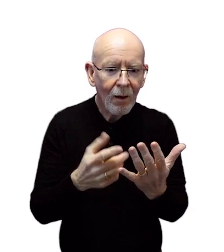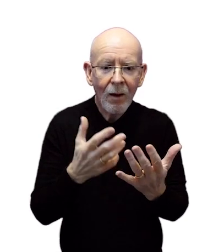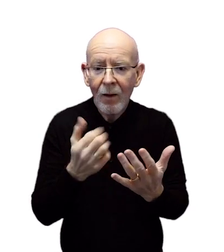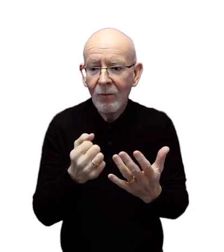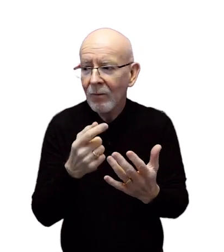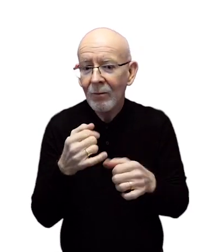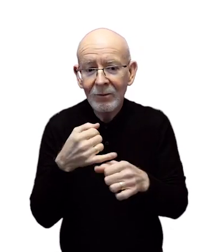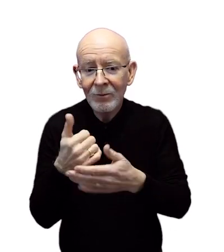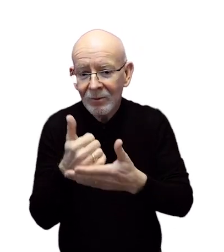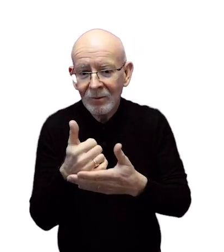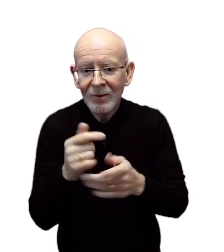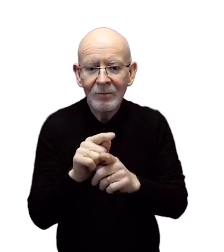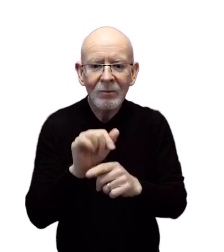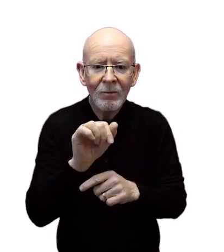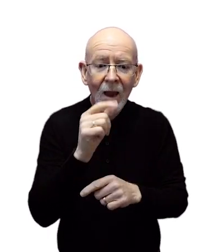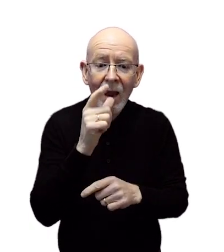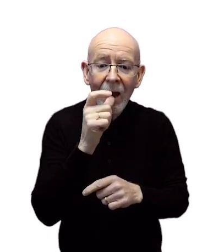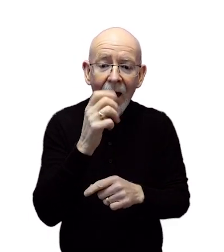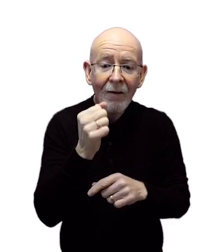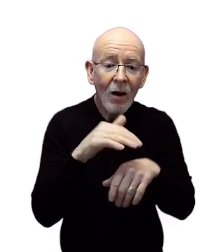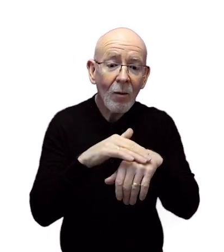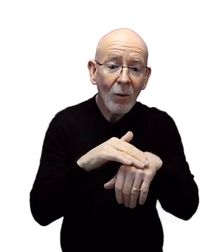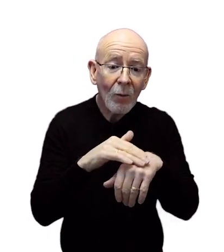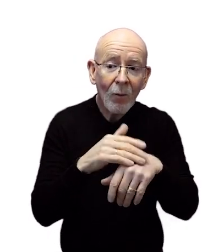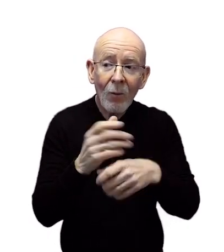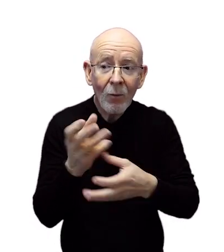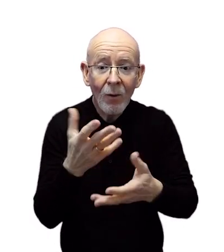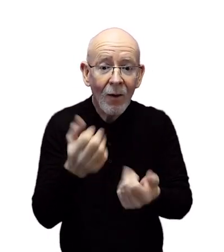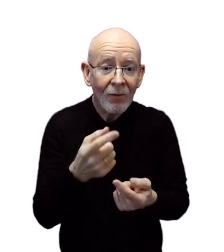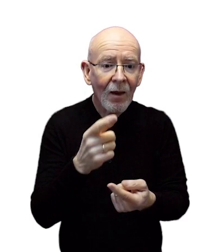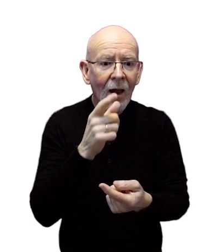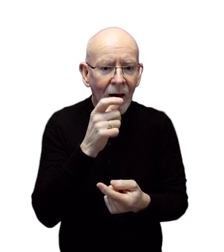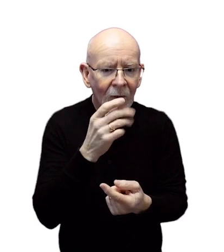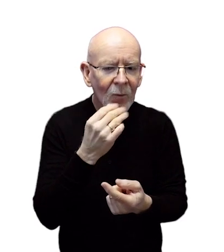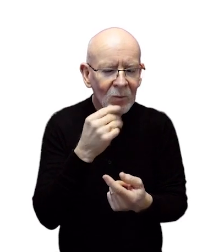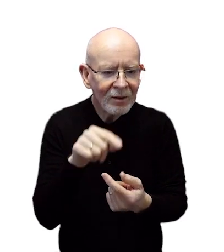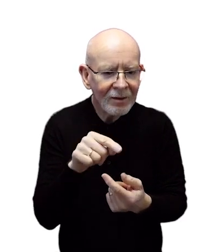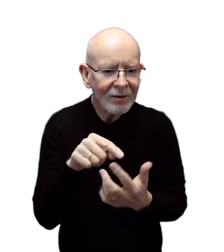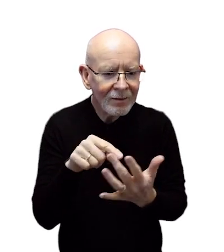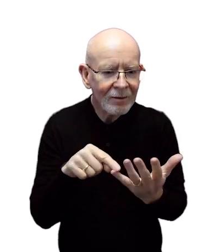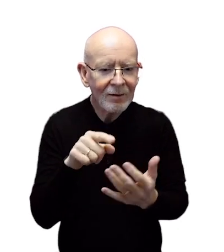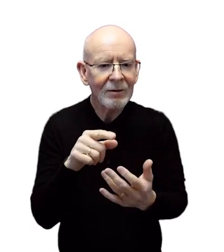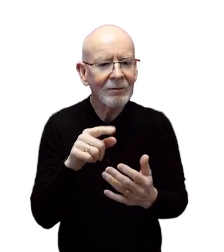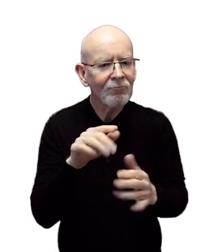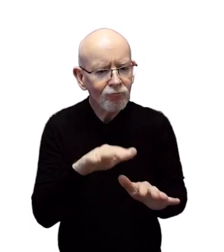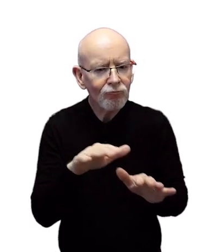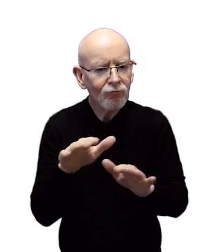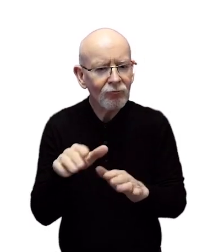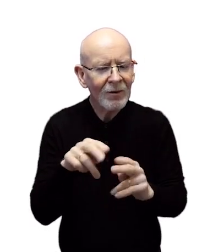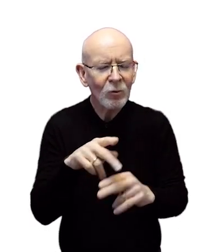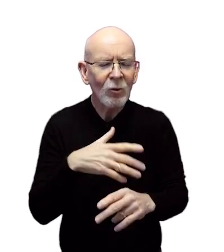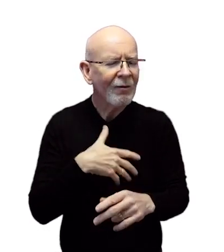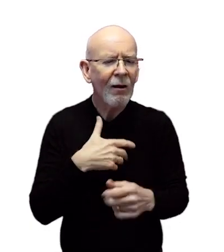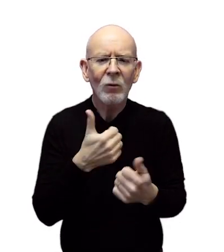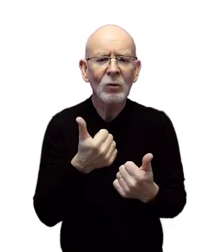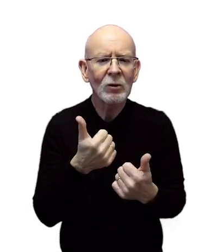medication and that you have your blue inhaler and oxygen, if prescribed, with you. Take it easy if you feel unwell,